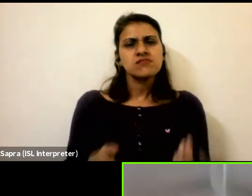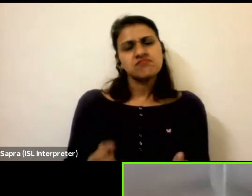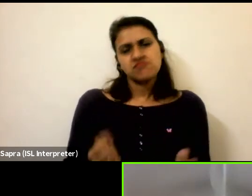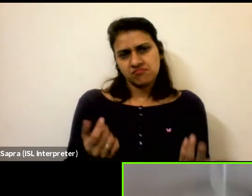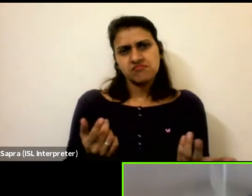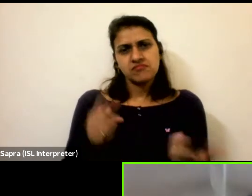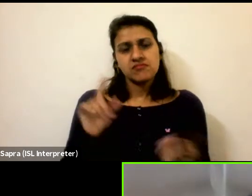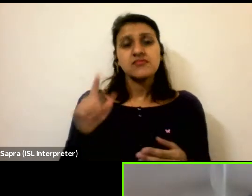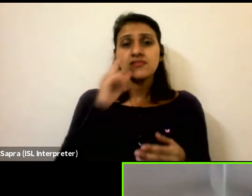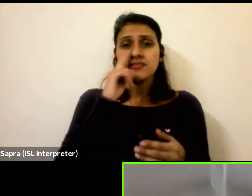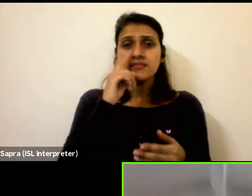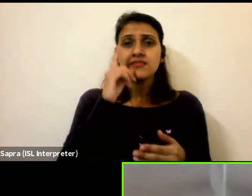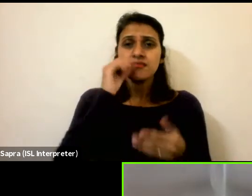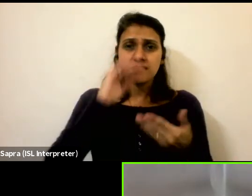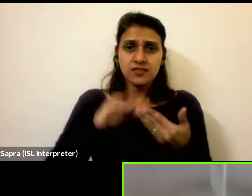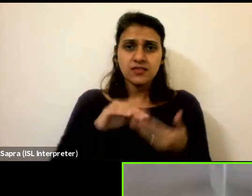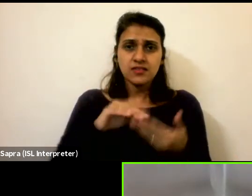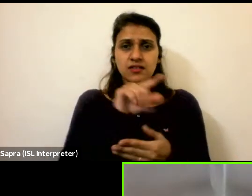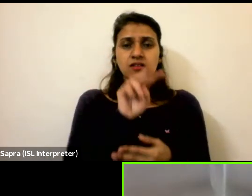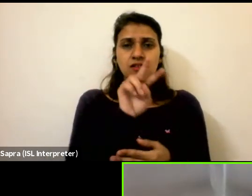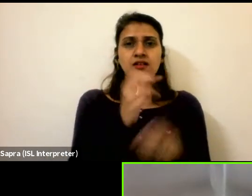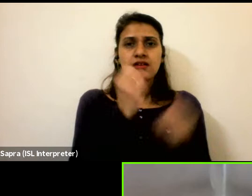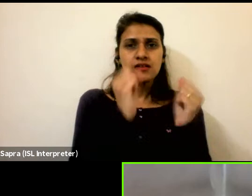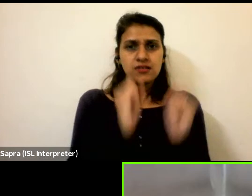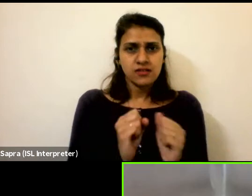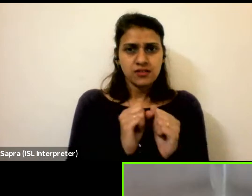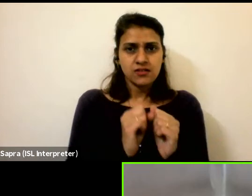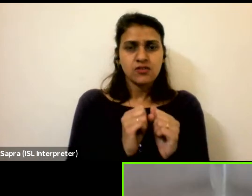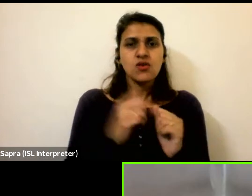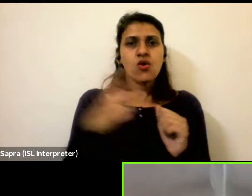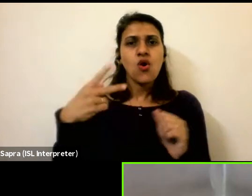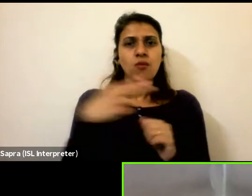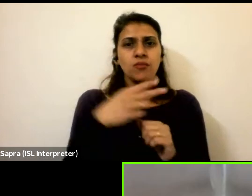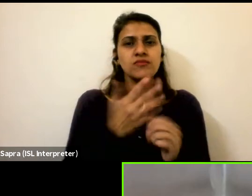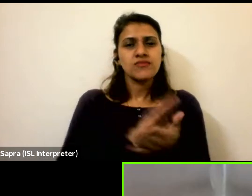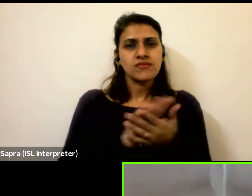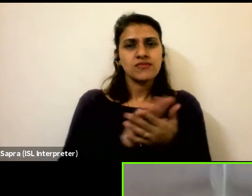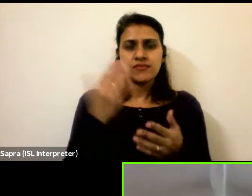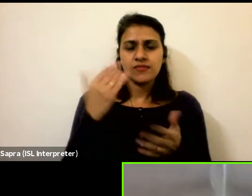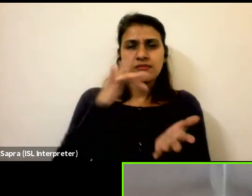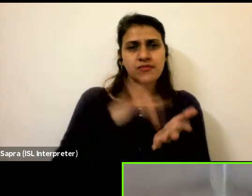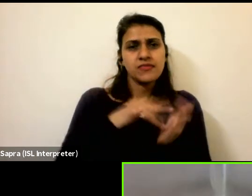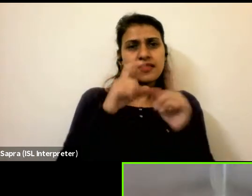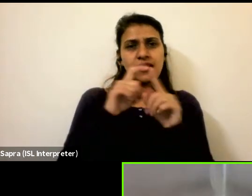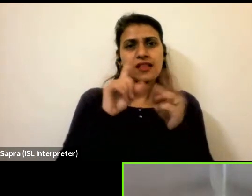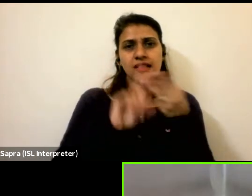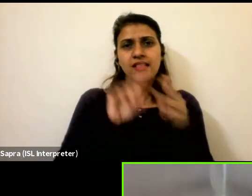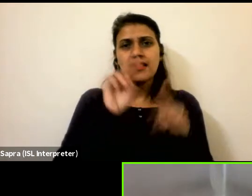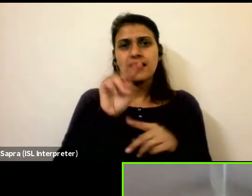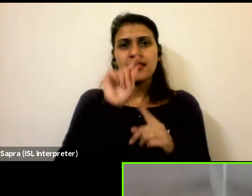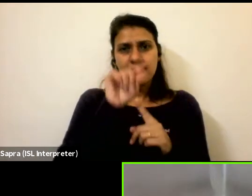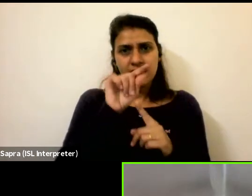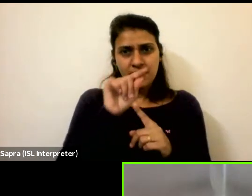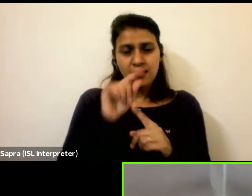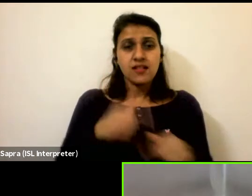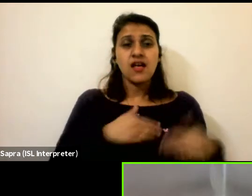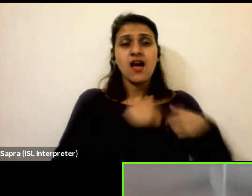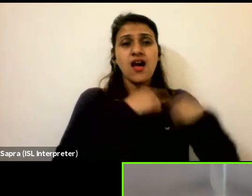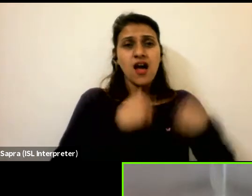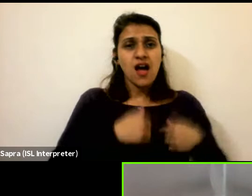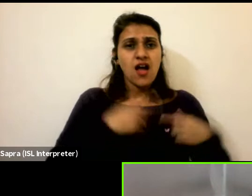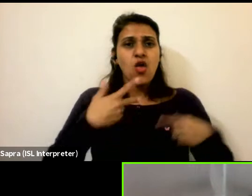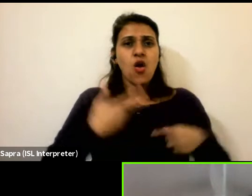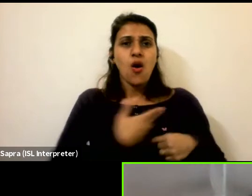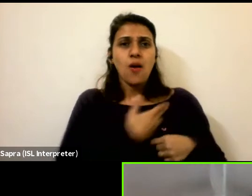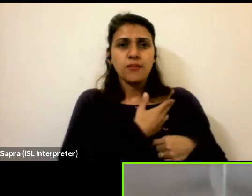was a couple that had come to get an operation done at Dr. Devi Shetty's hospital for their child. It was a heart operation. It was to